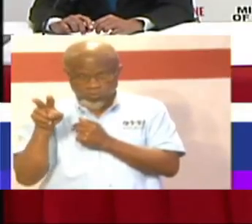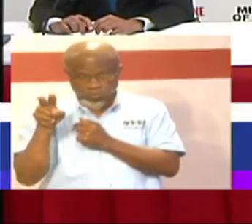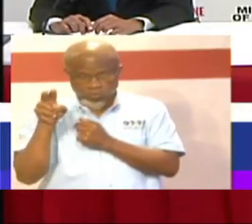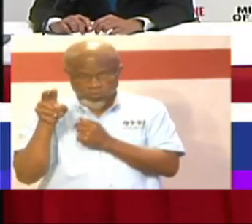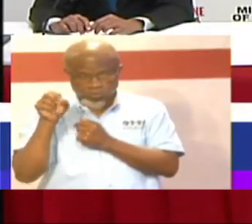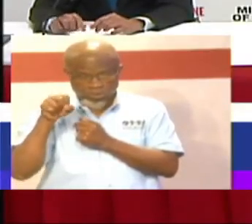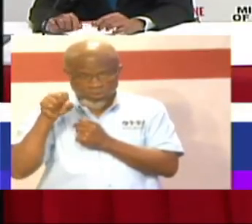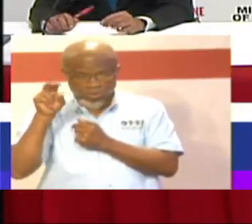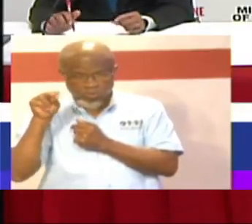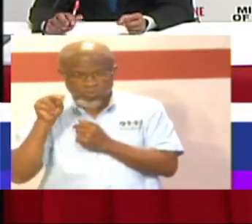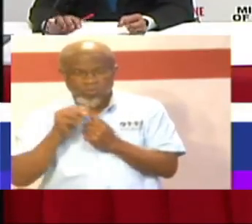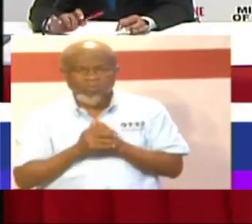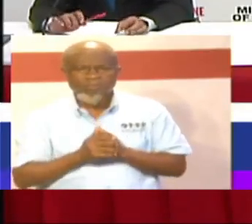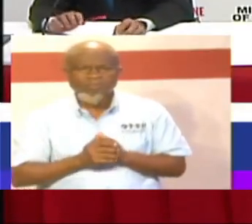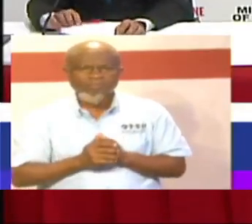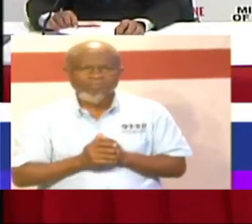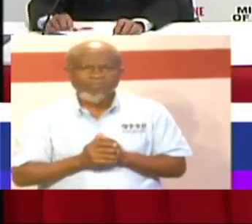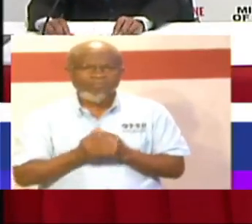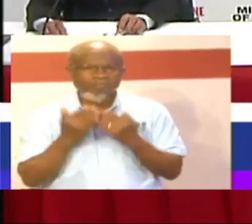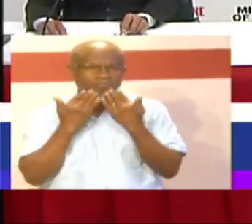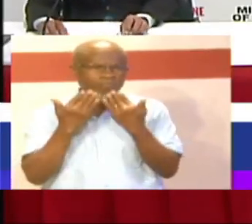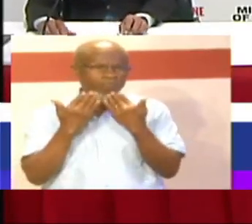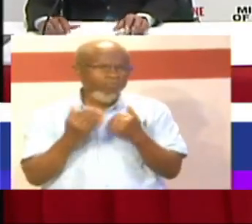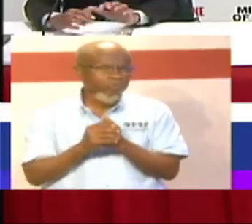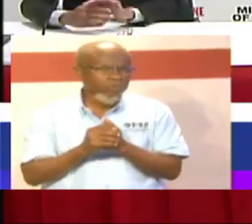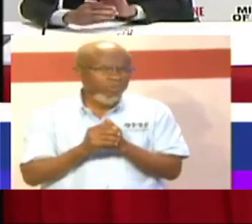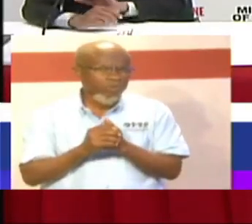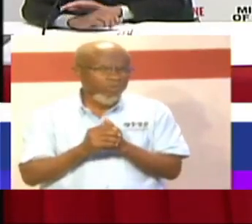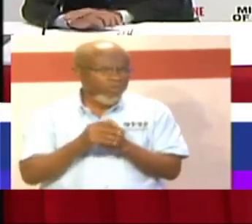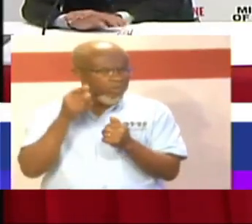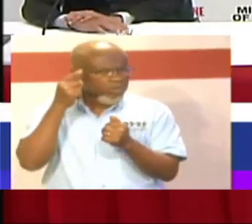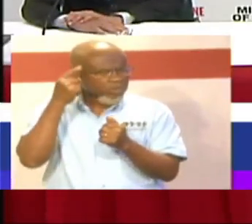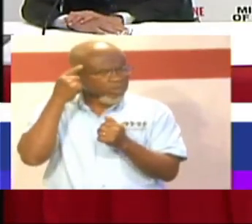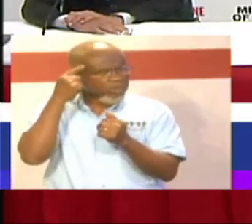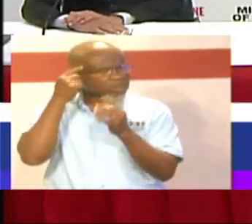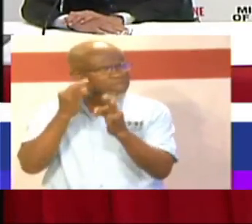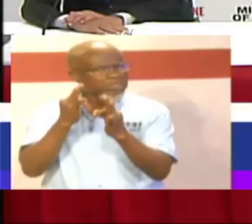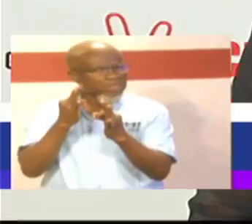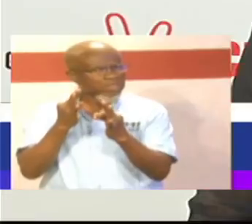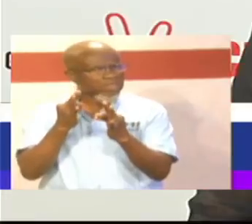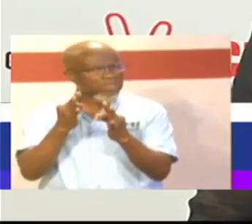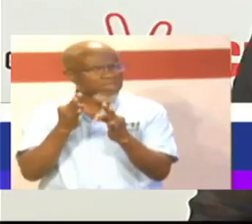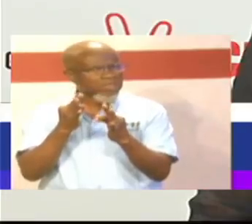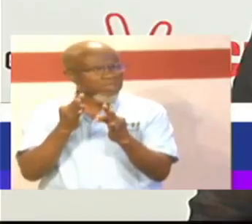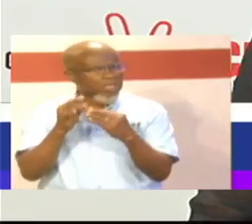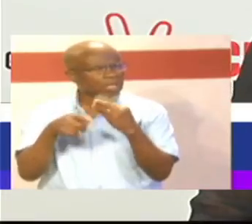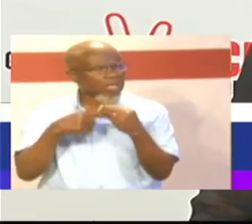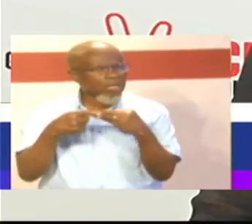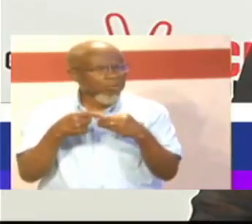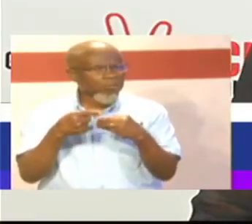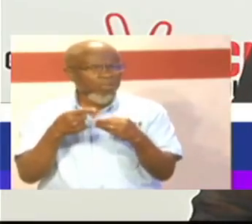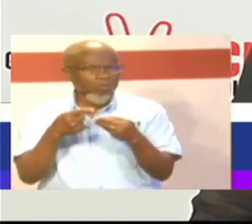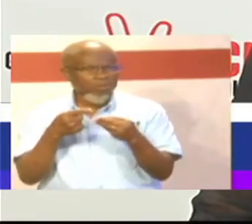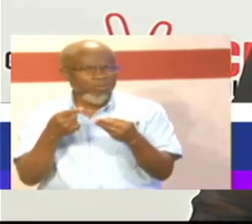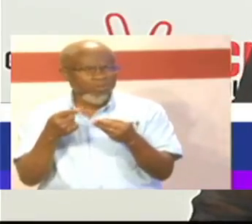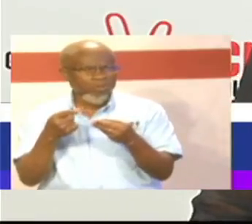Thank you very much, Mr. Clark. The decisions regarding the